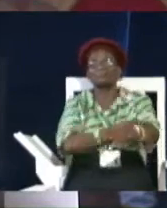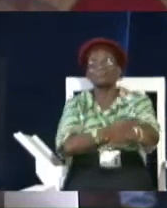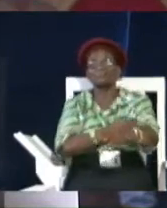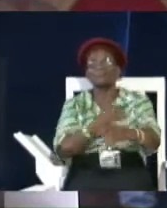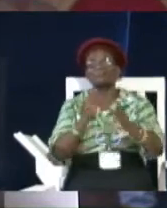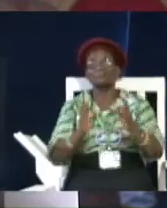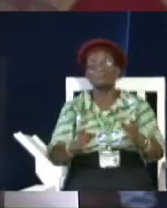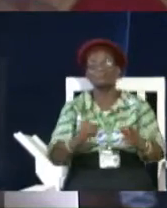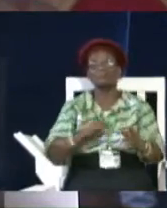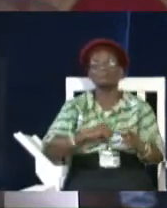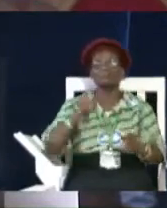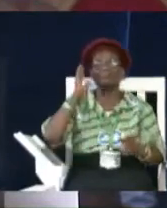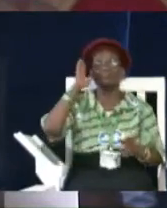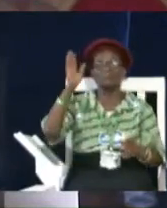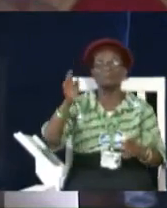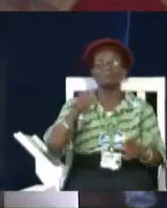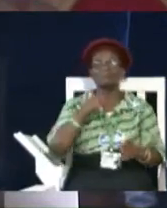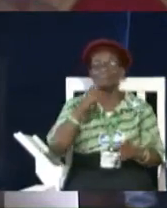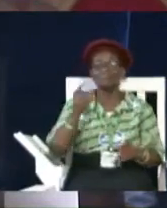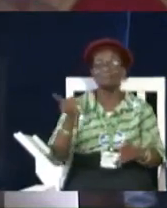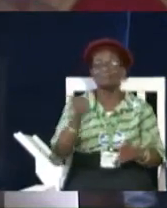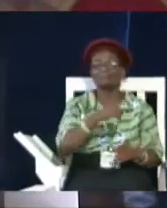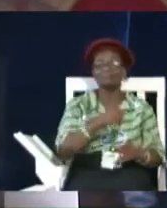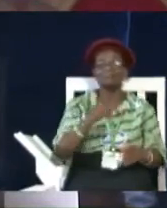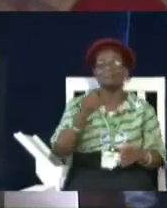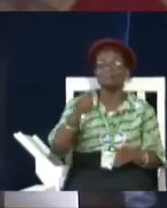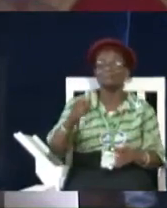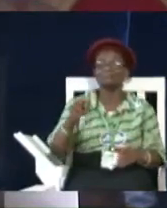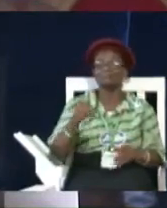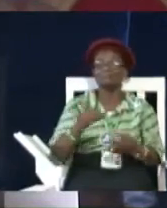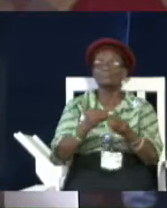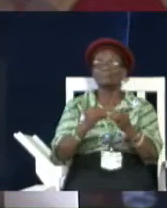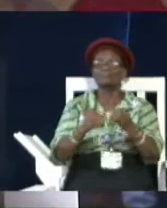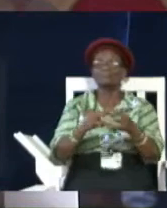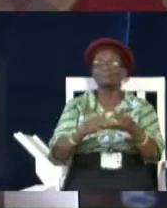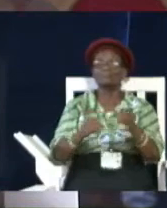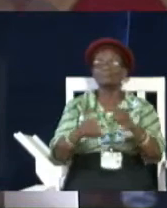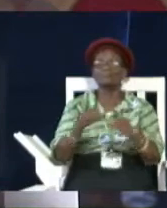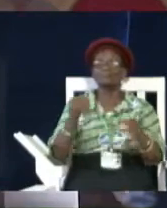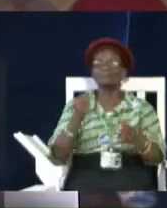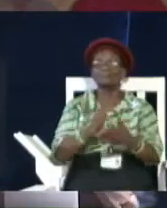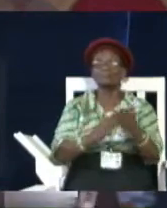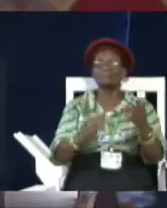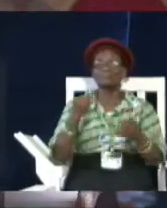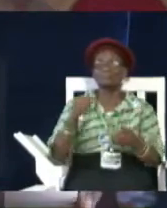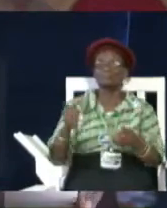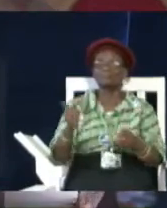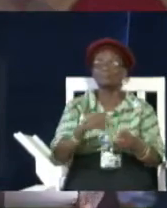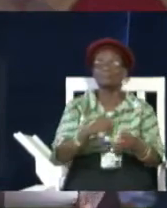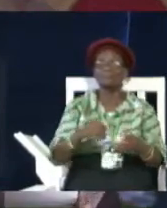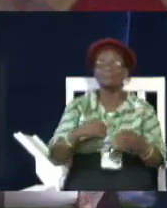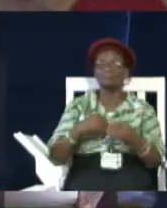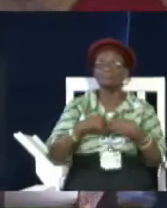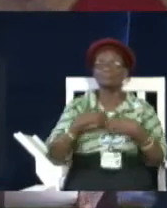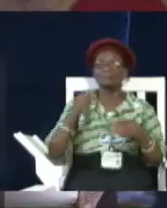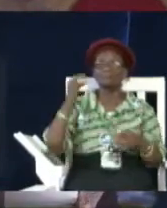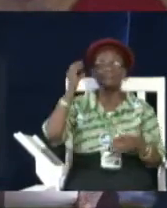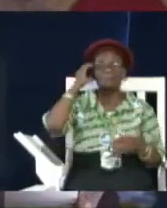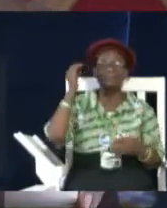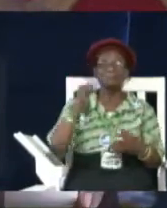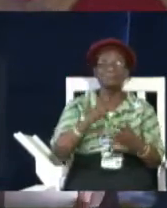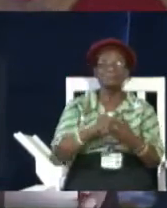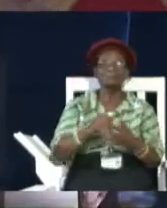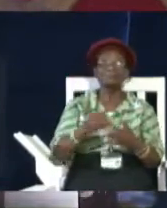I will tell you a story. Some of you have heard it before, but I'm telling it for the sake of those of you who never heard it.